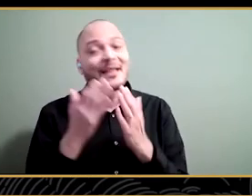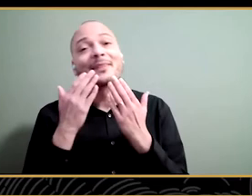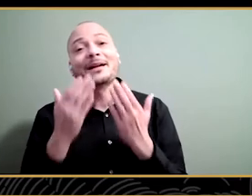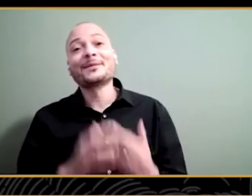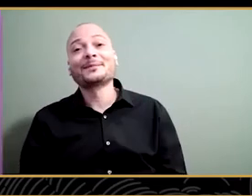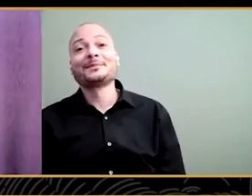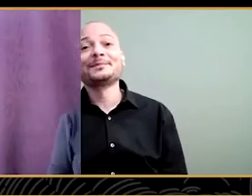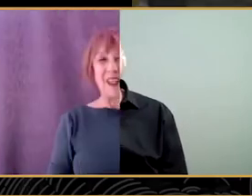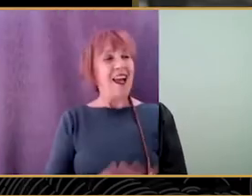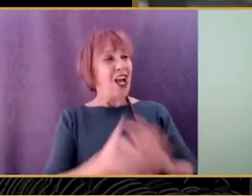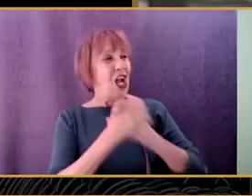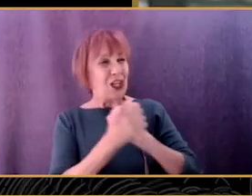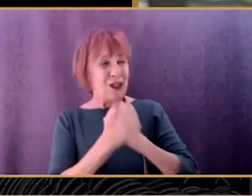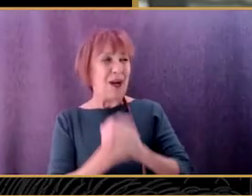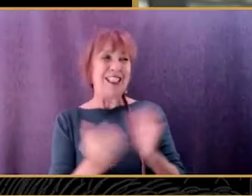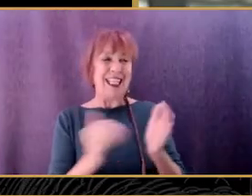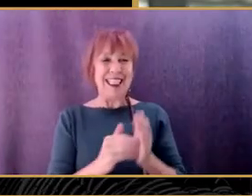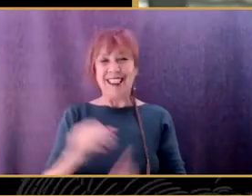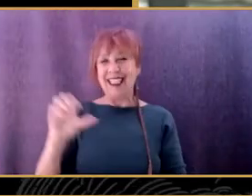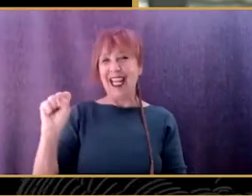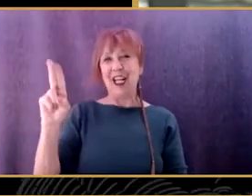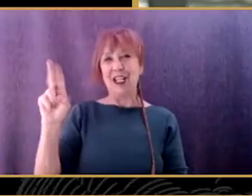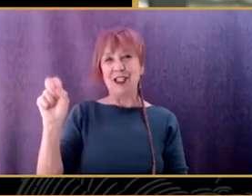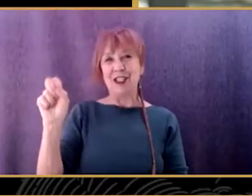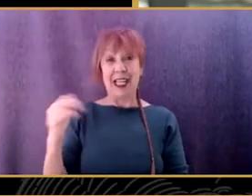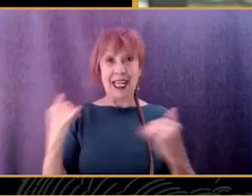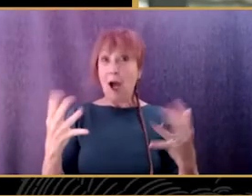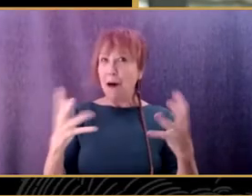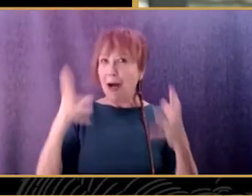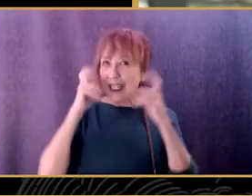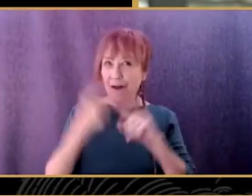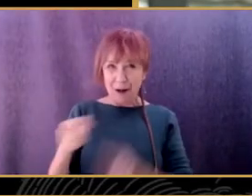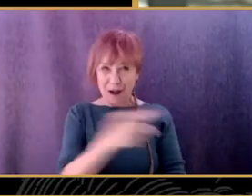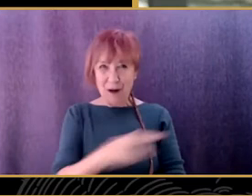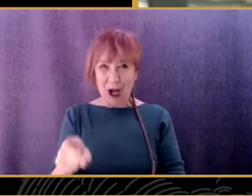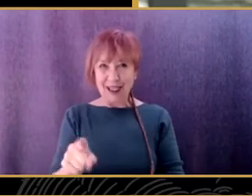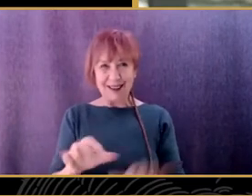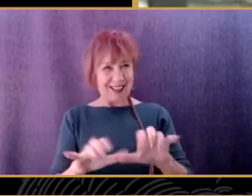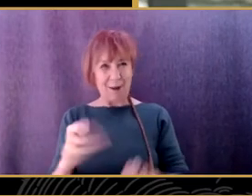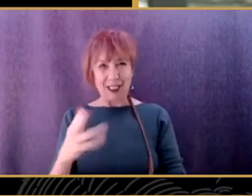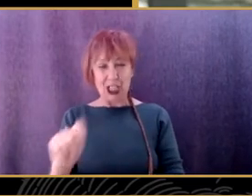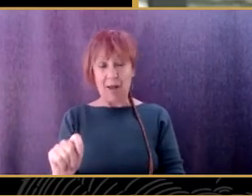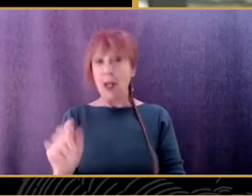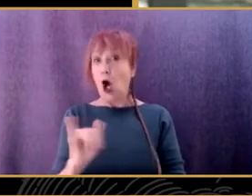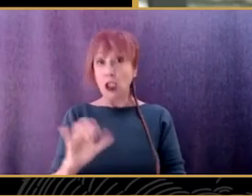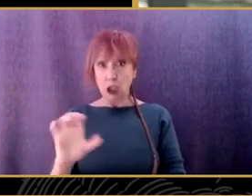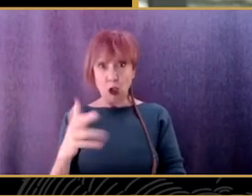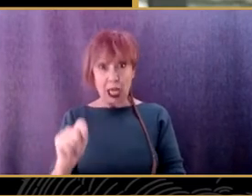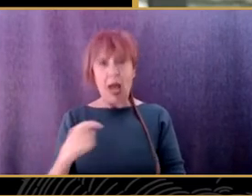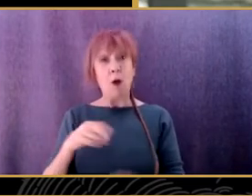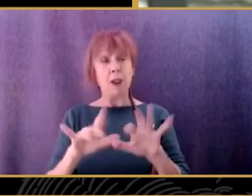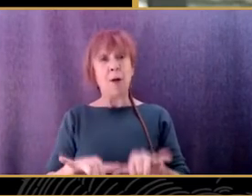Thank you Congratulations again Susan Now we'd like to hear from you all in the chat We'll also